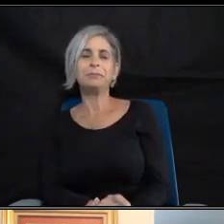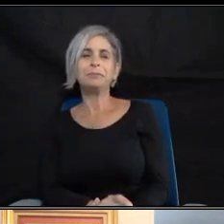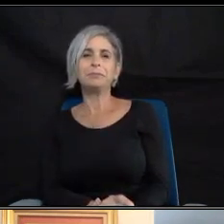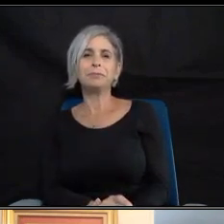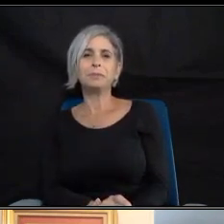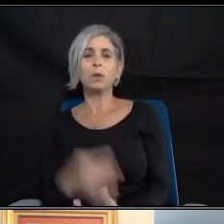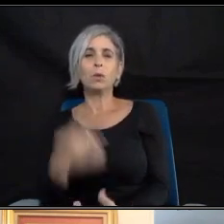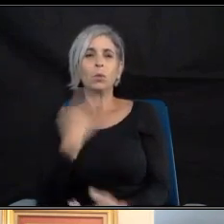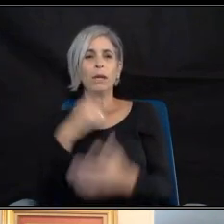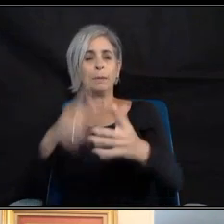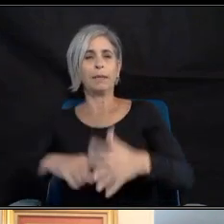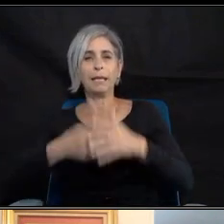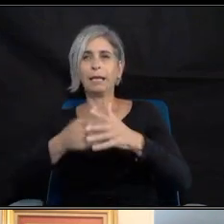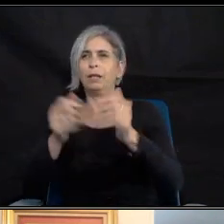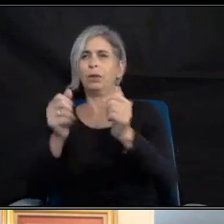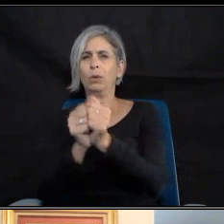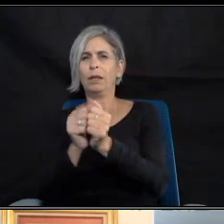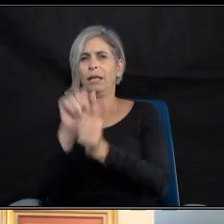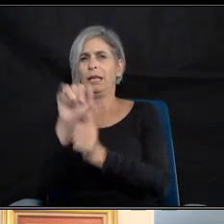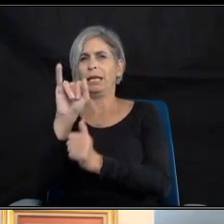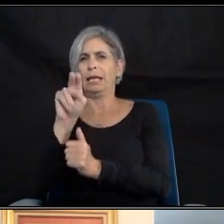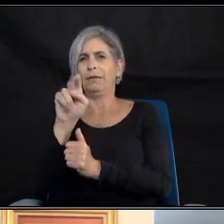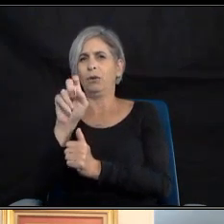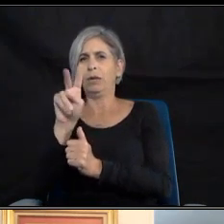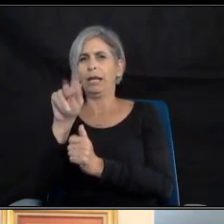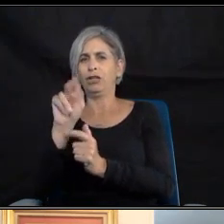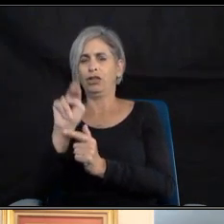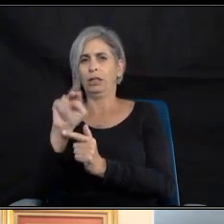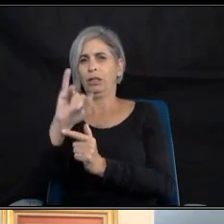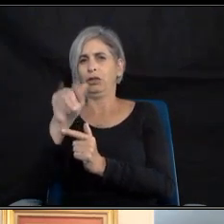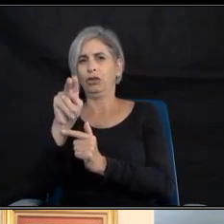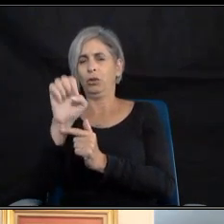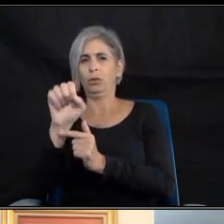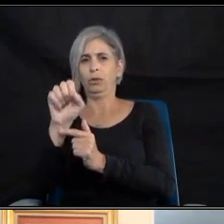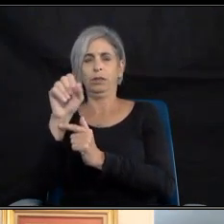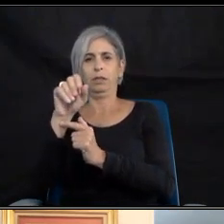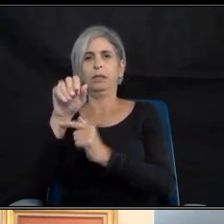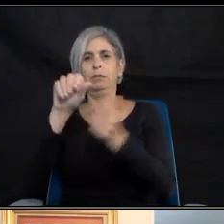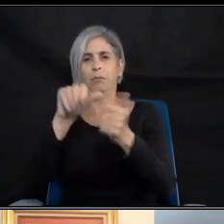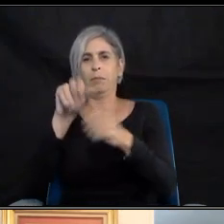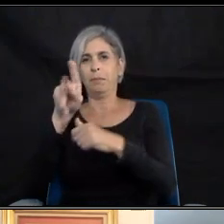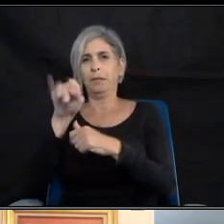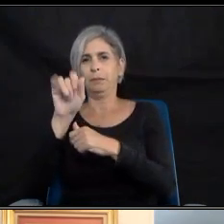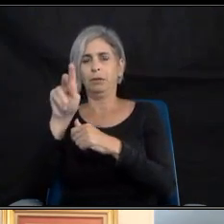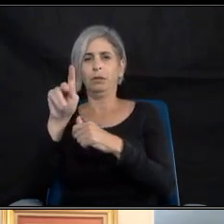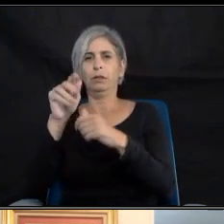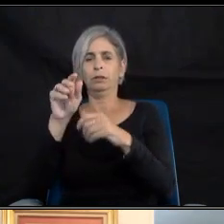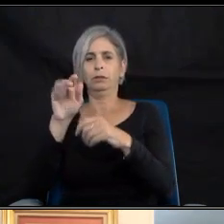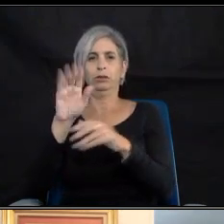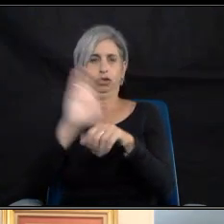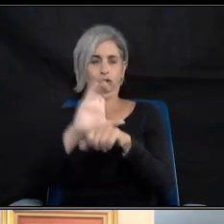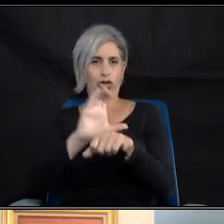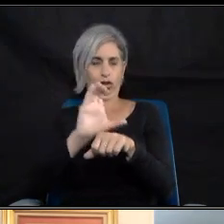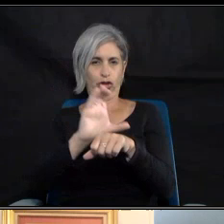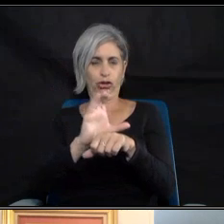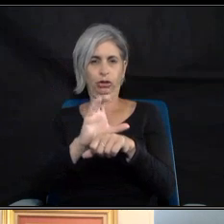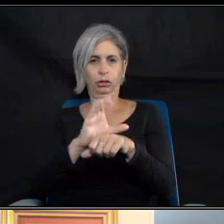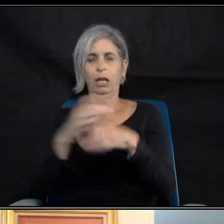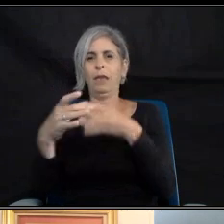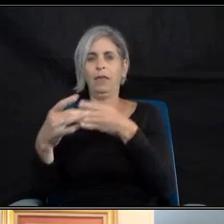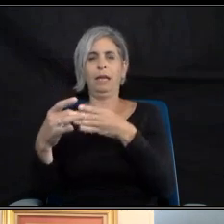We will begin with an invocation by Reverend Lynn Jones of St. Joseph's Episcopal Church, followed by the Pledge of Allegiance led by Commissioner